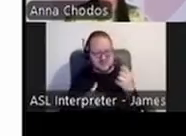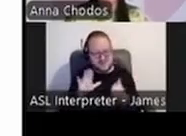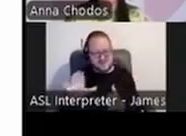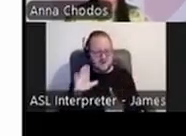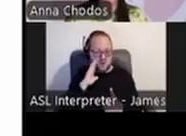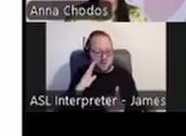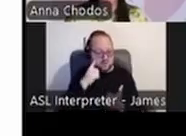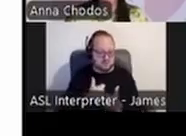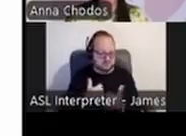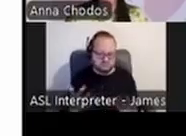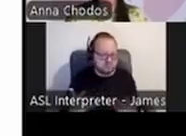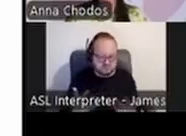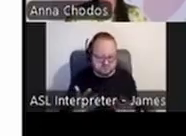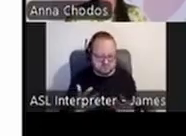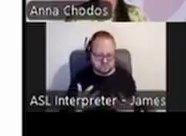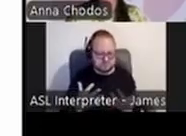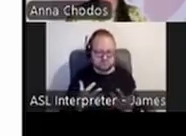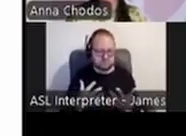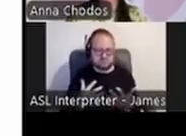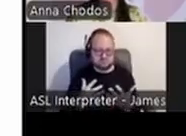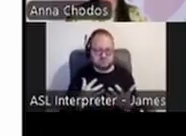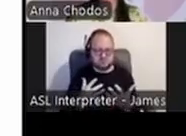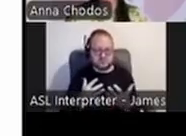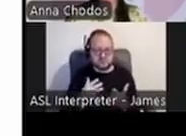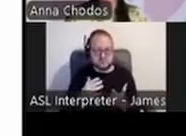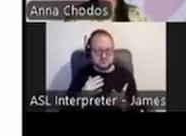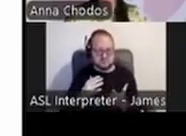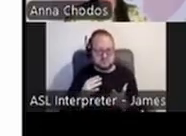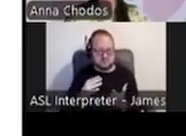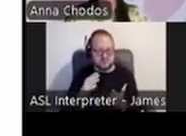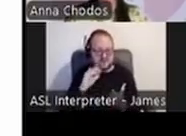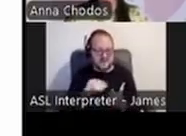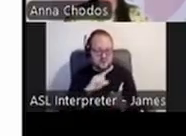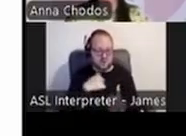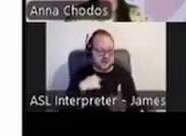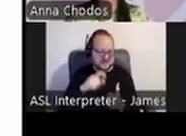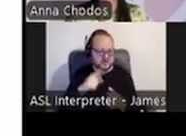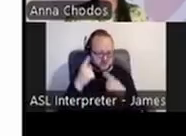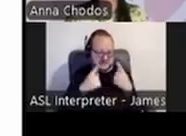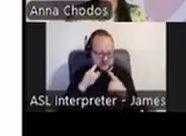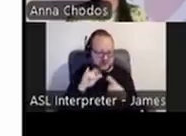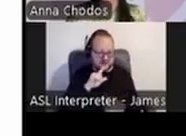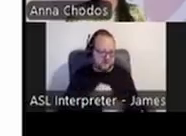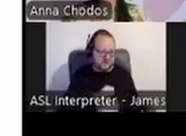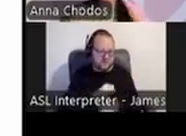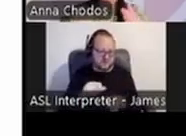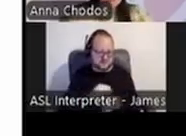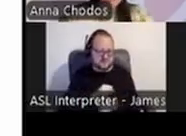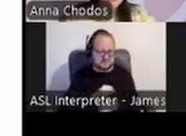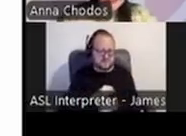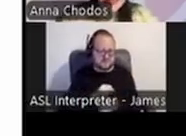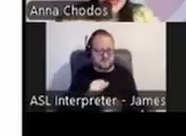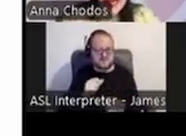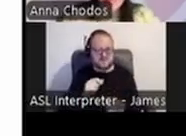that's a reality that needs to be considered. So I think at the end of the day, we are never in